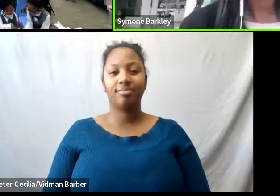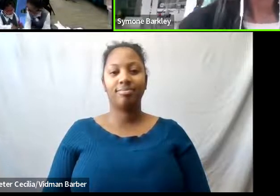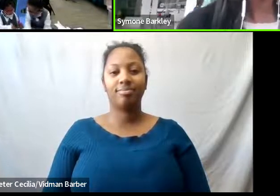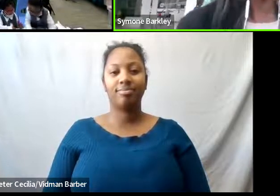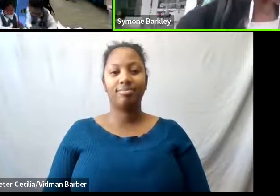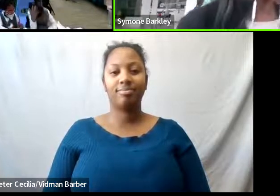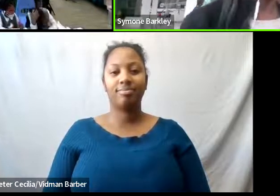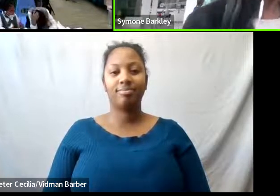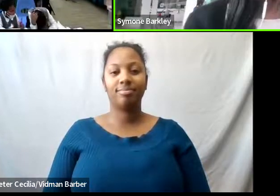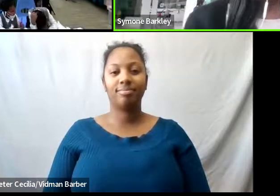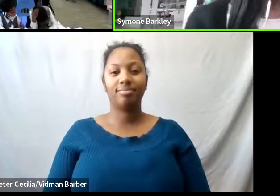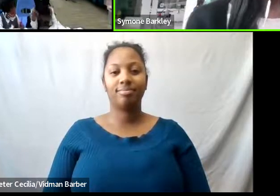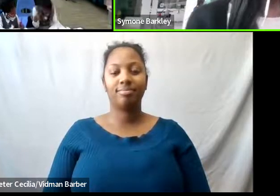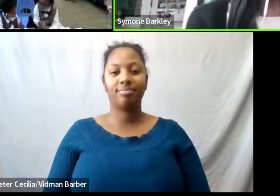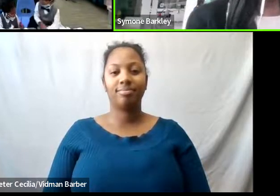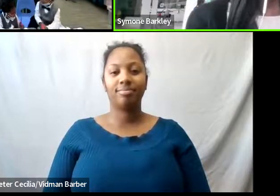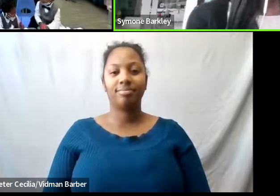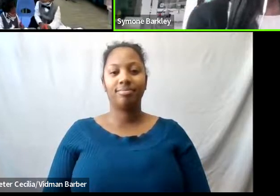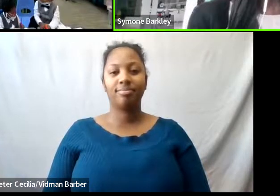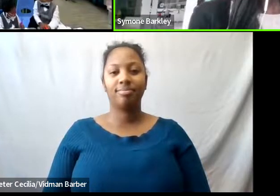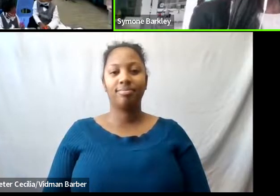This part is that's the longest part, I think.